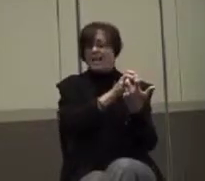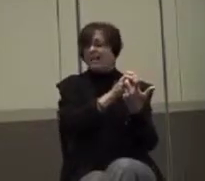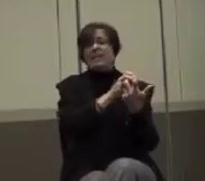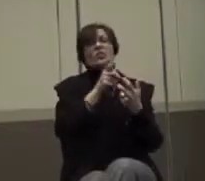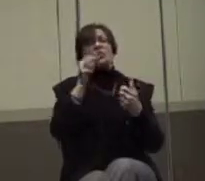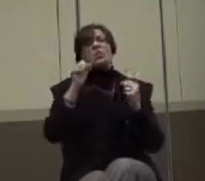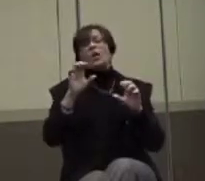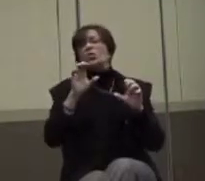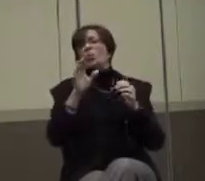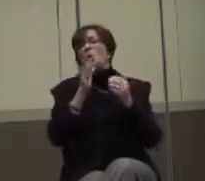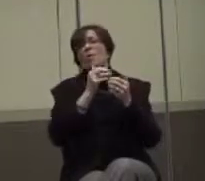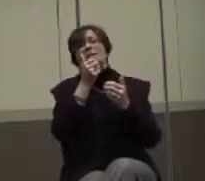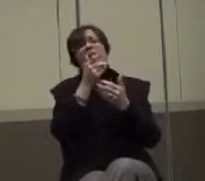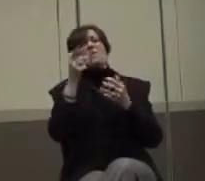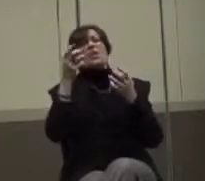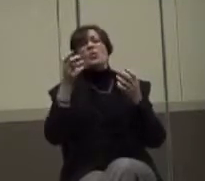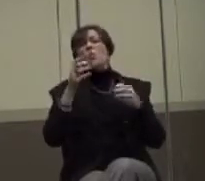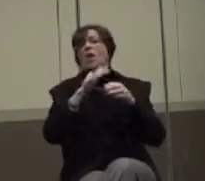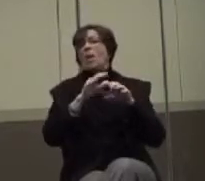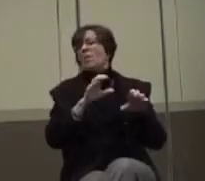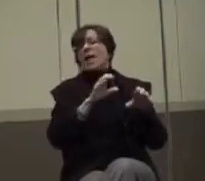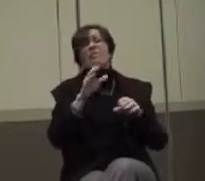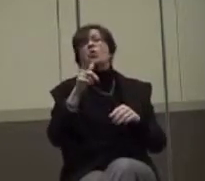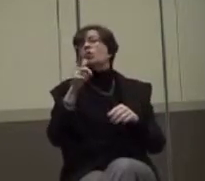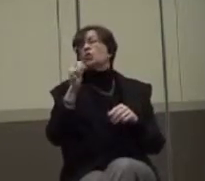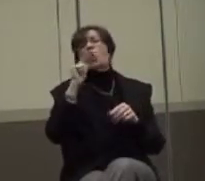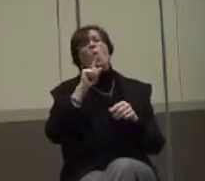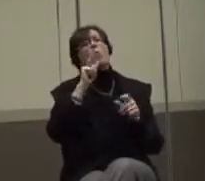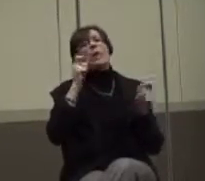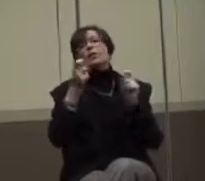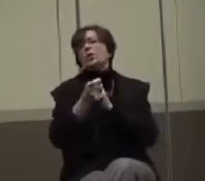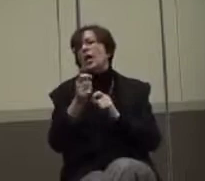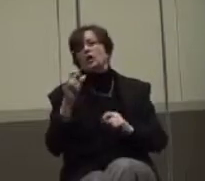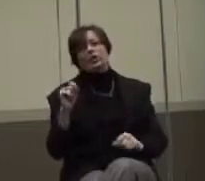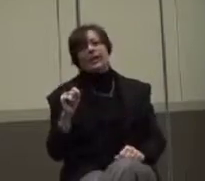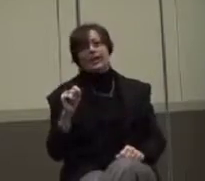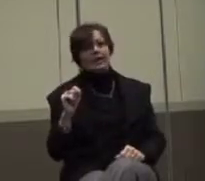to do is suppress it. You're not going to truly change it. Okay? Yes?